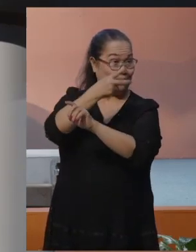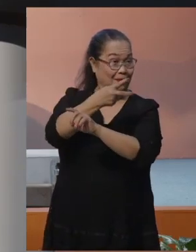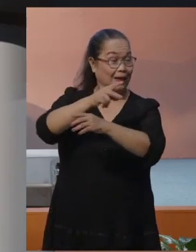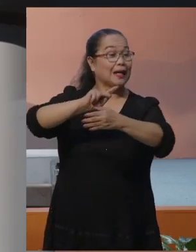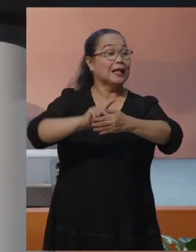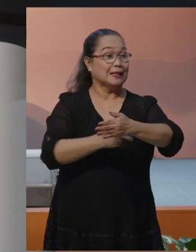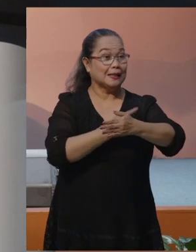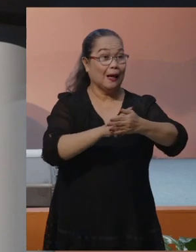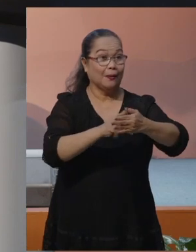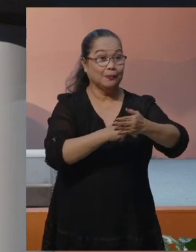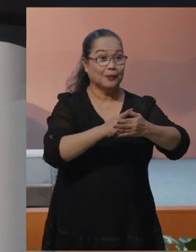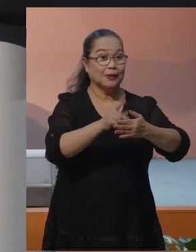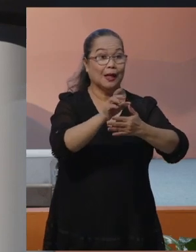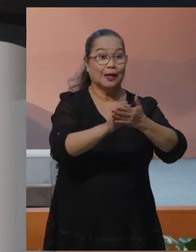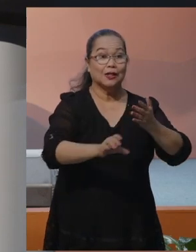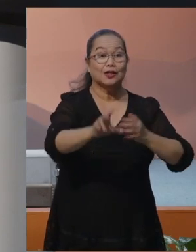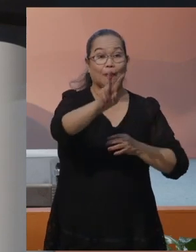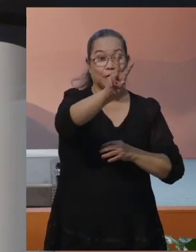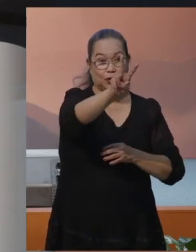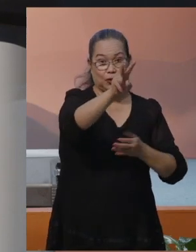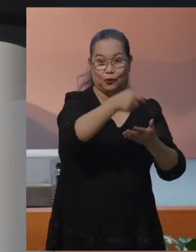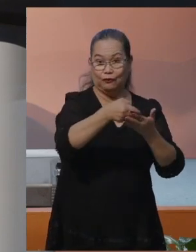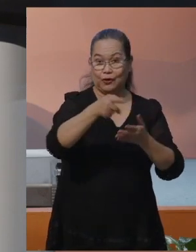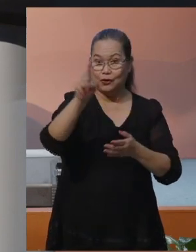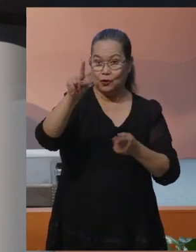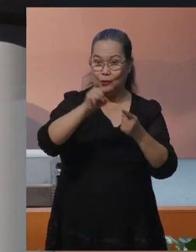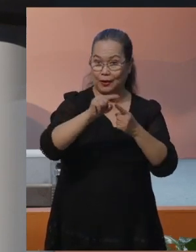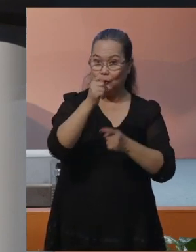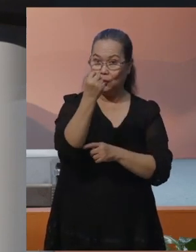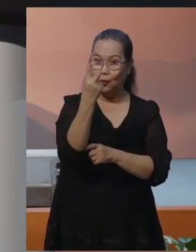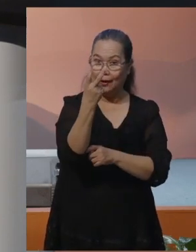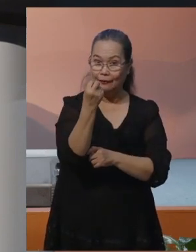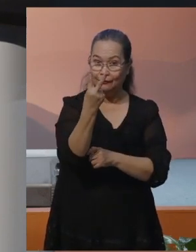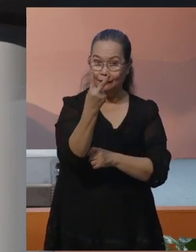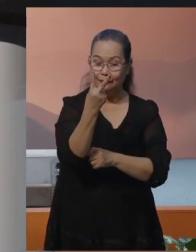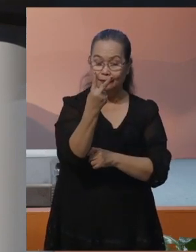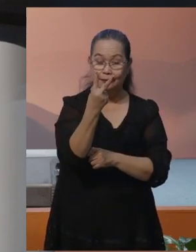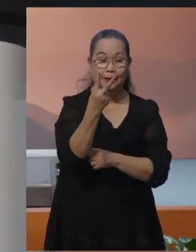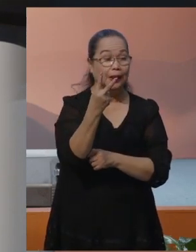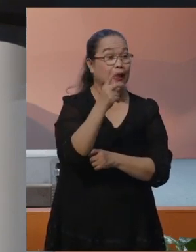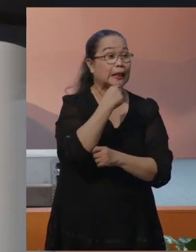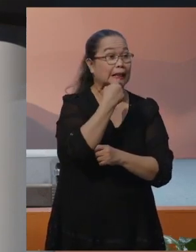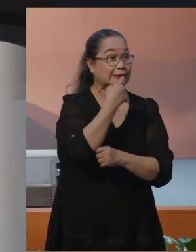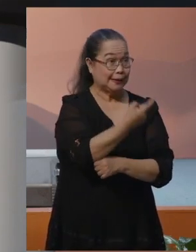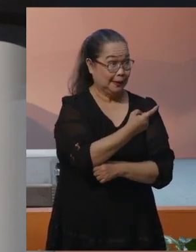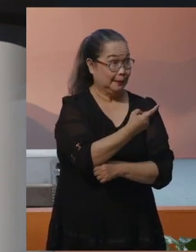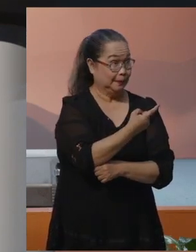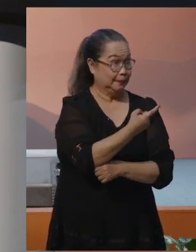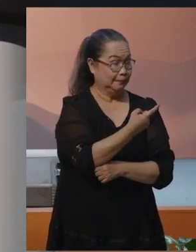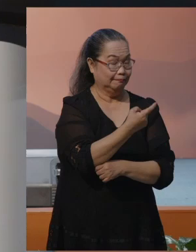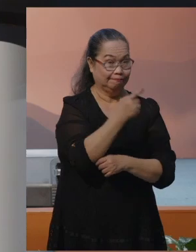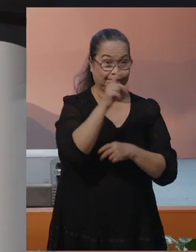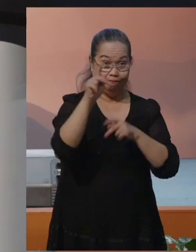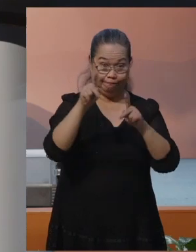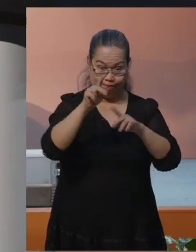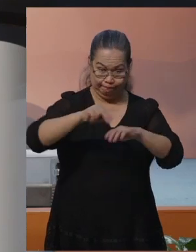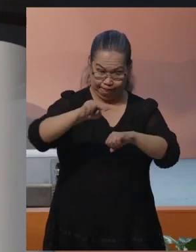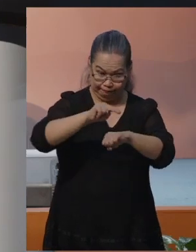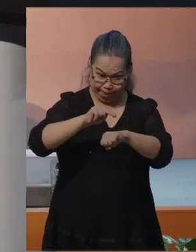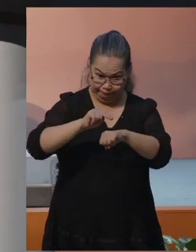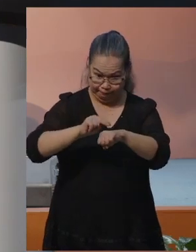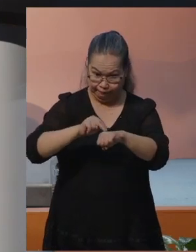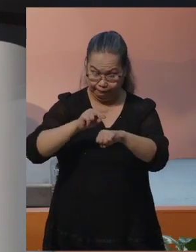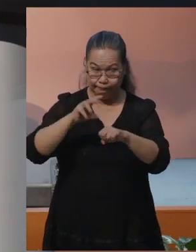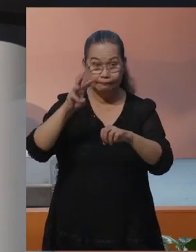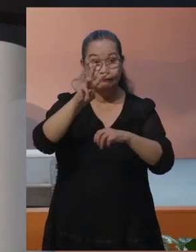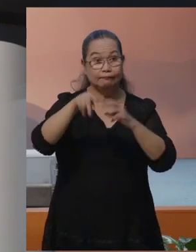Psalm 2, verses 1 to 12. Kung saan sinasabi, why do the nations rage and the